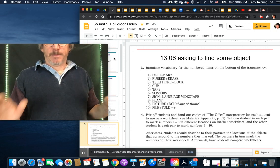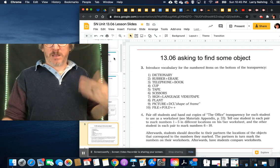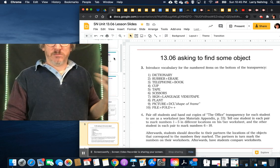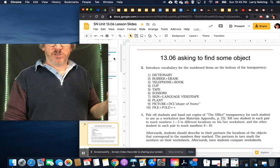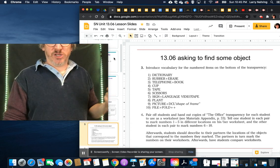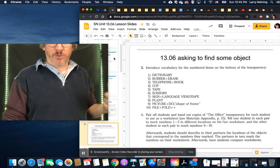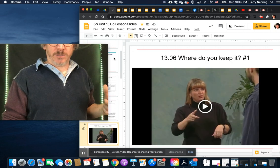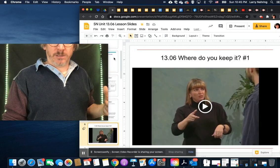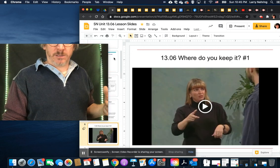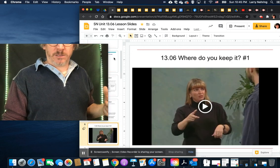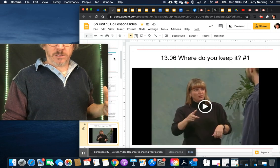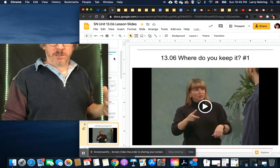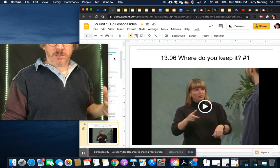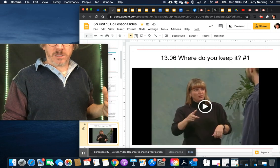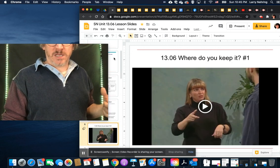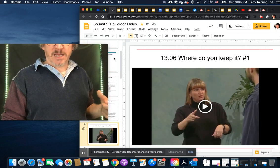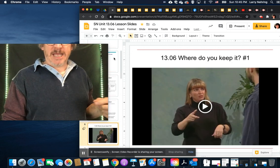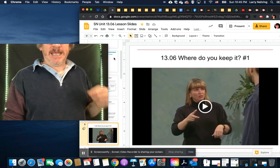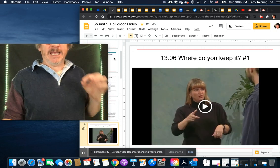So